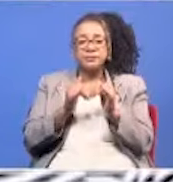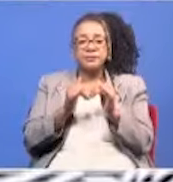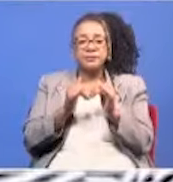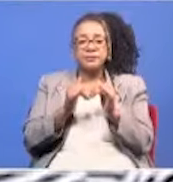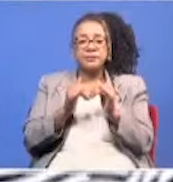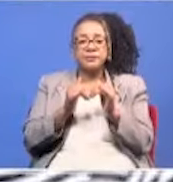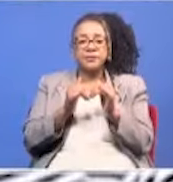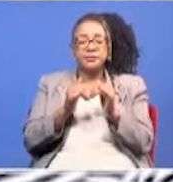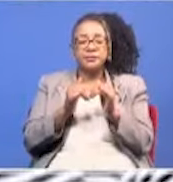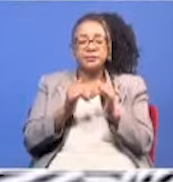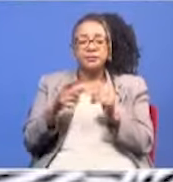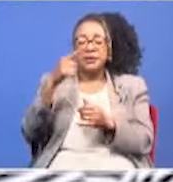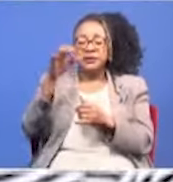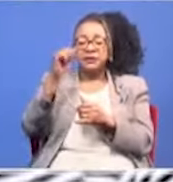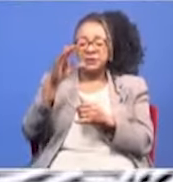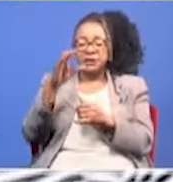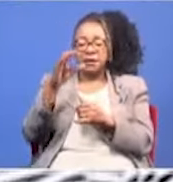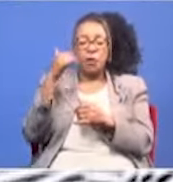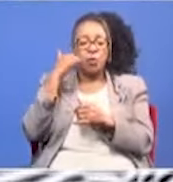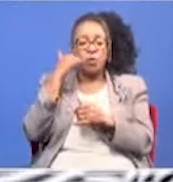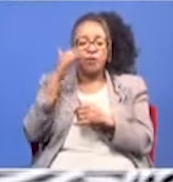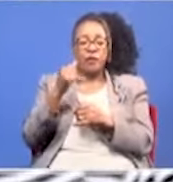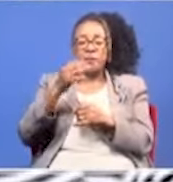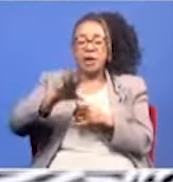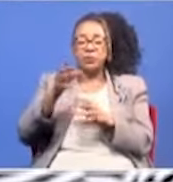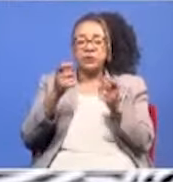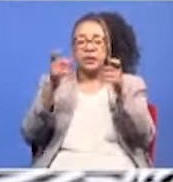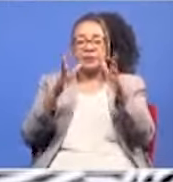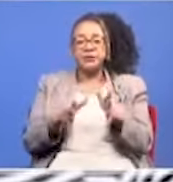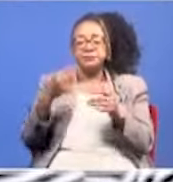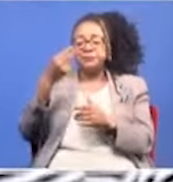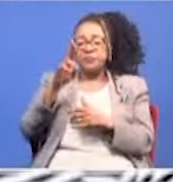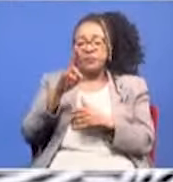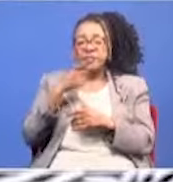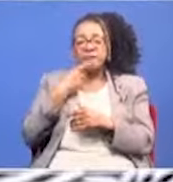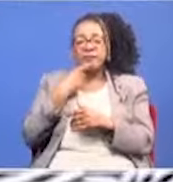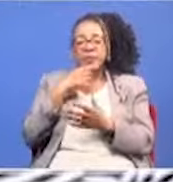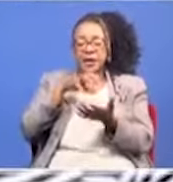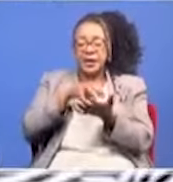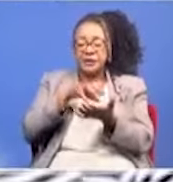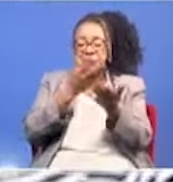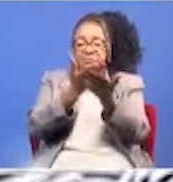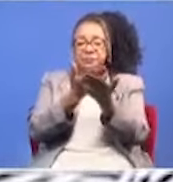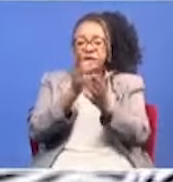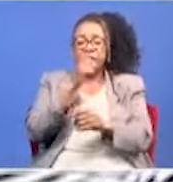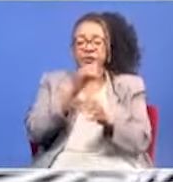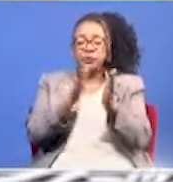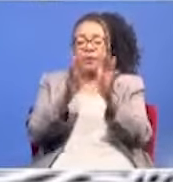Kutoka kwa the TSC account directors, the HR akaniambia kuna kesi imelojiwa pale na the